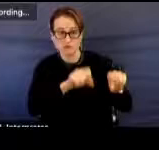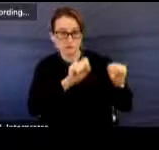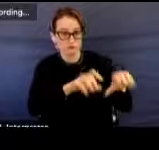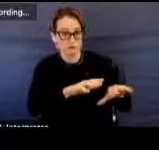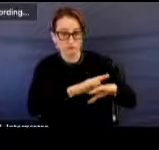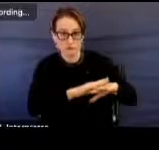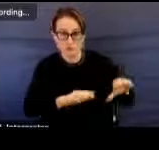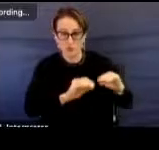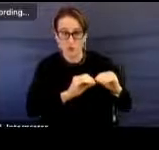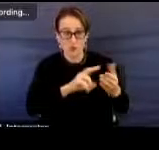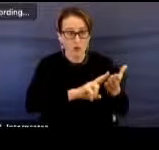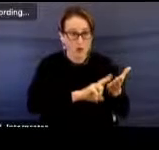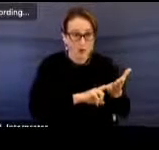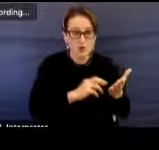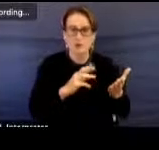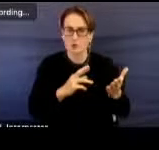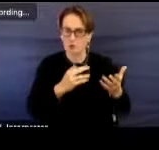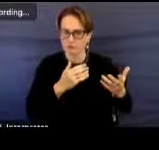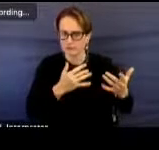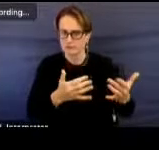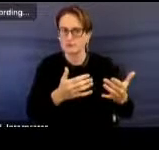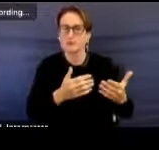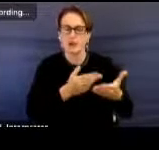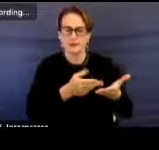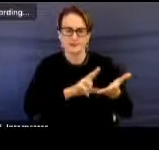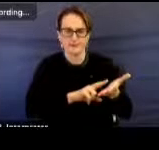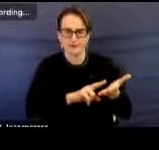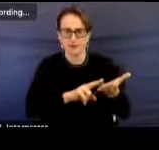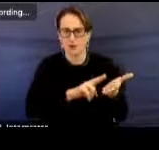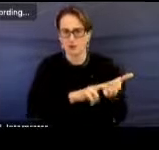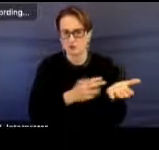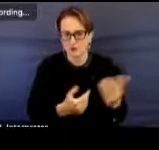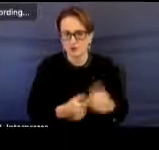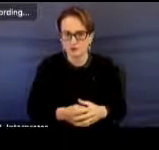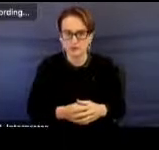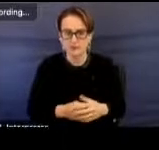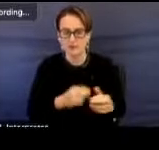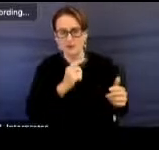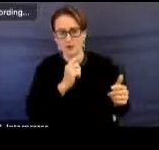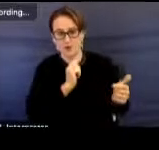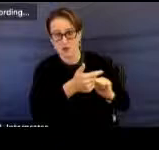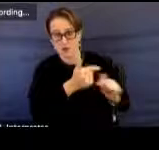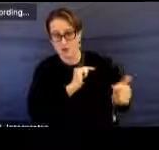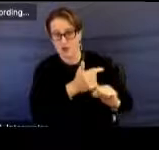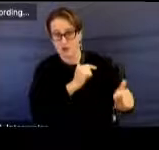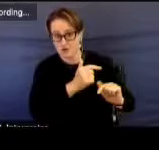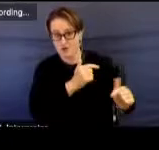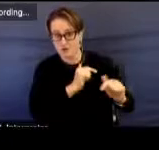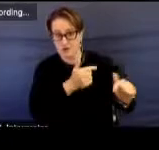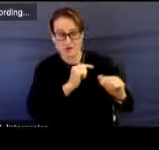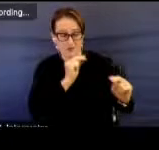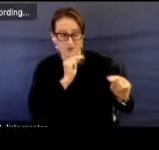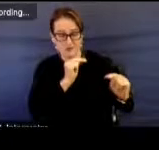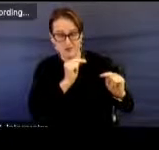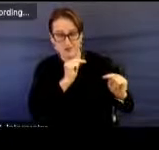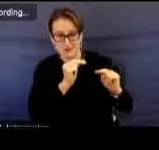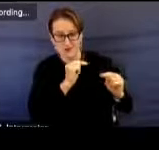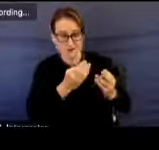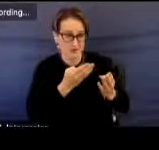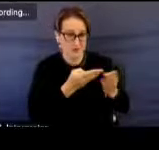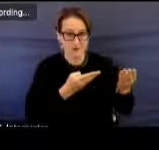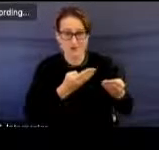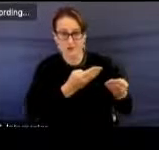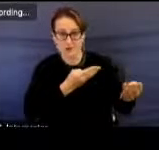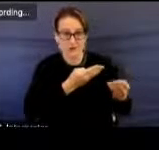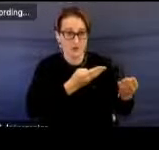But if we have counter, then counter, then counter, then counter, this could get pretty